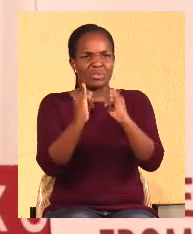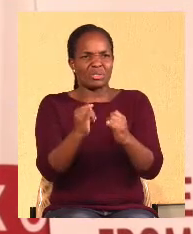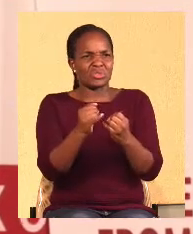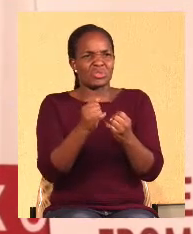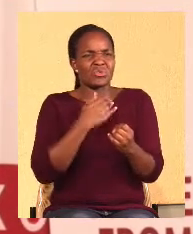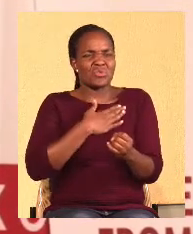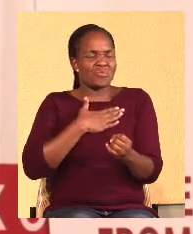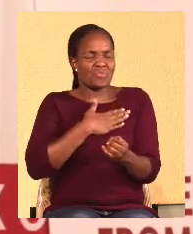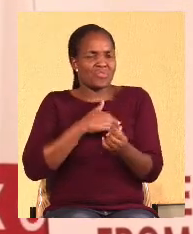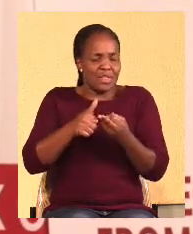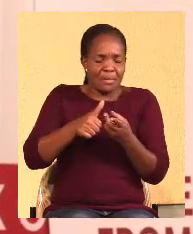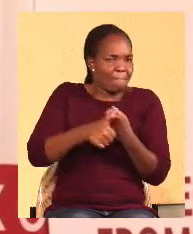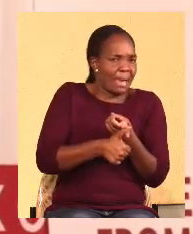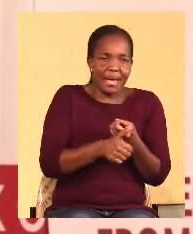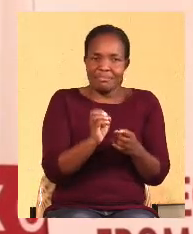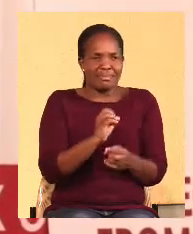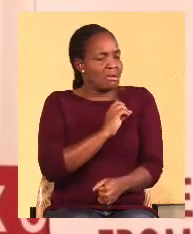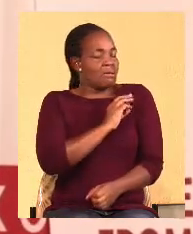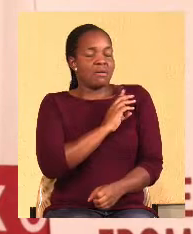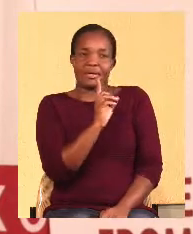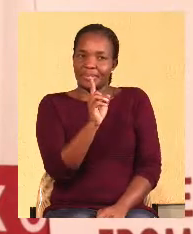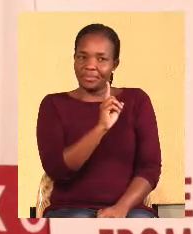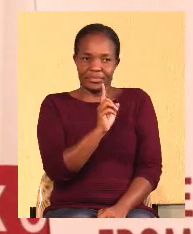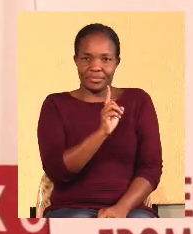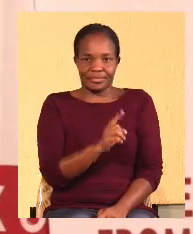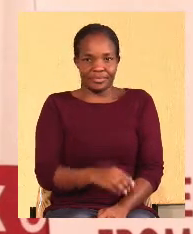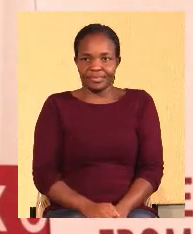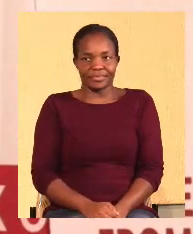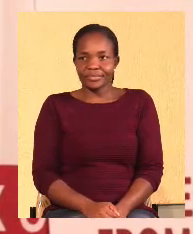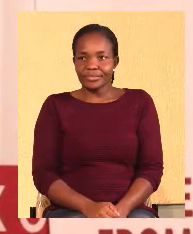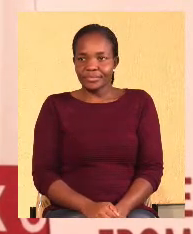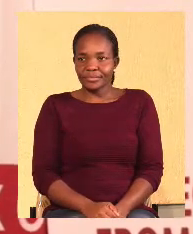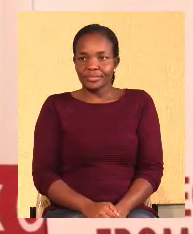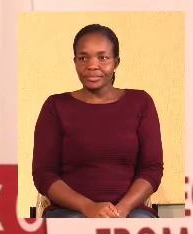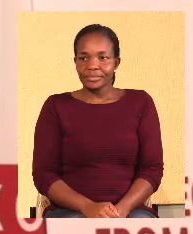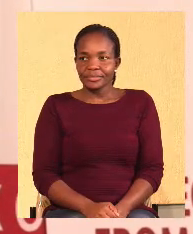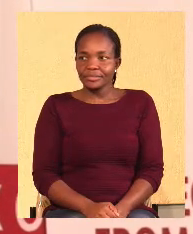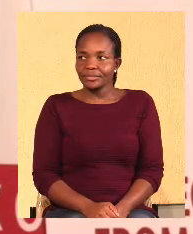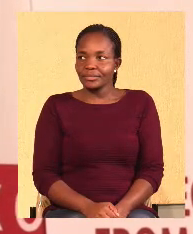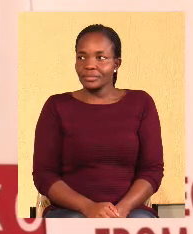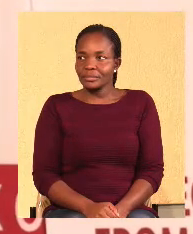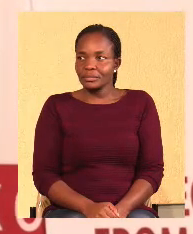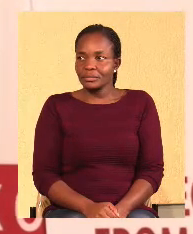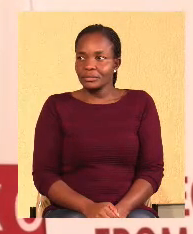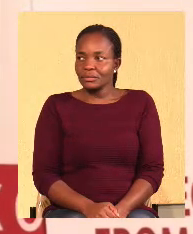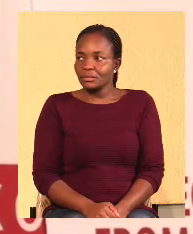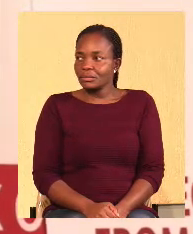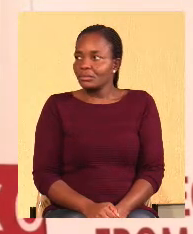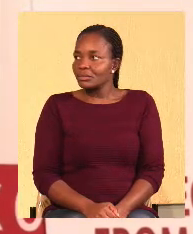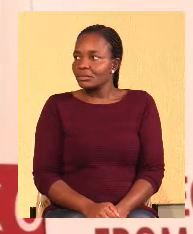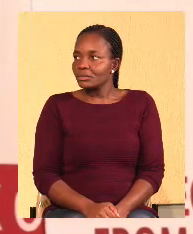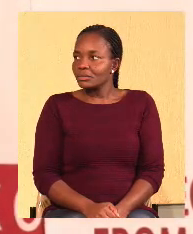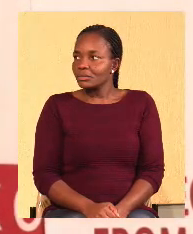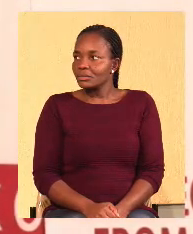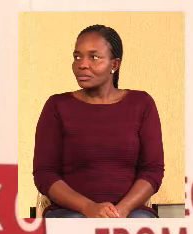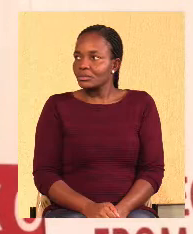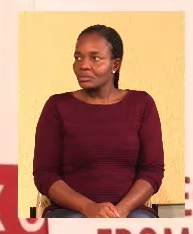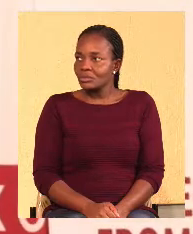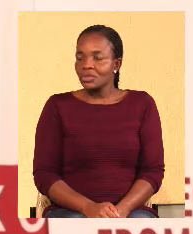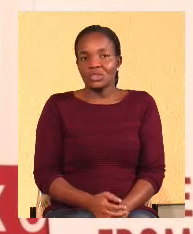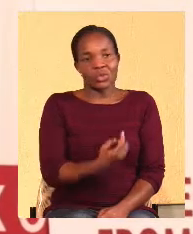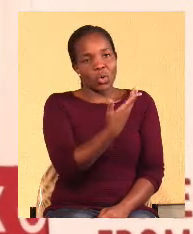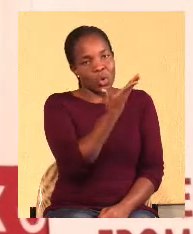so don't fear anything. It's harmless, and in actual fact, it is also pleasant to undergo